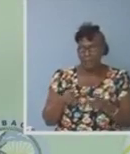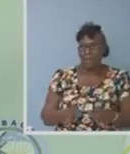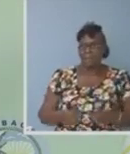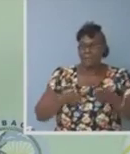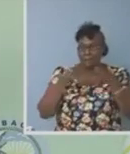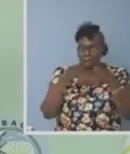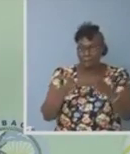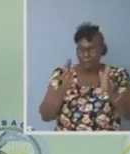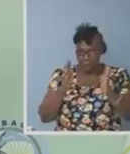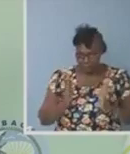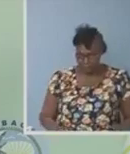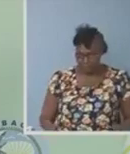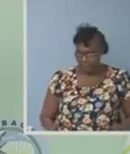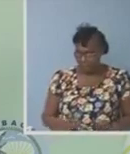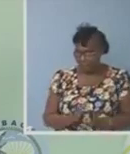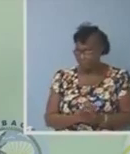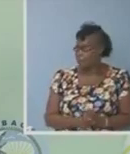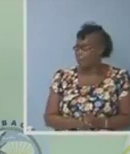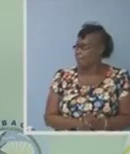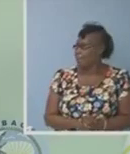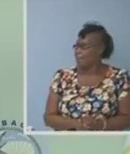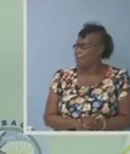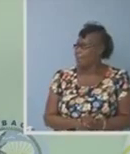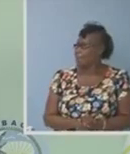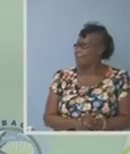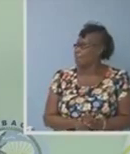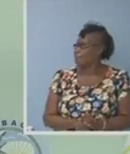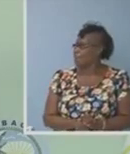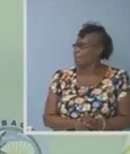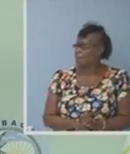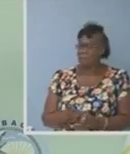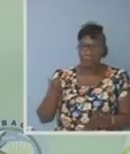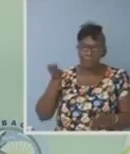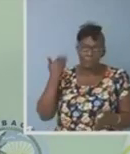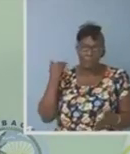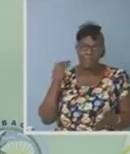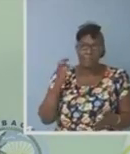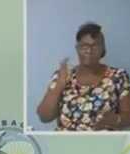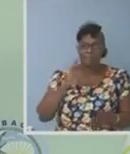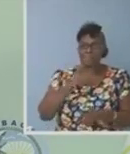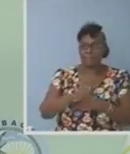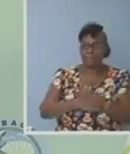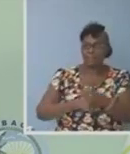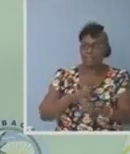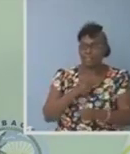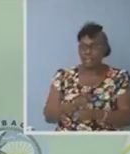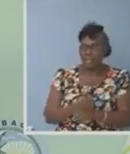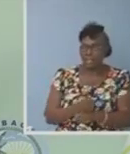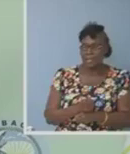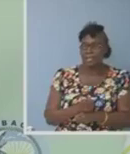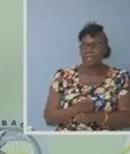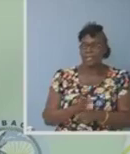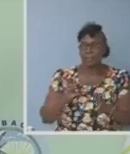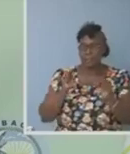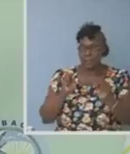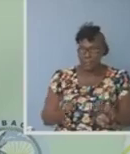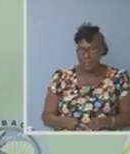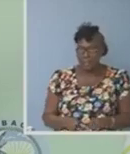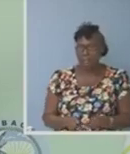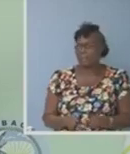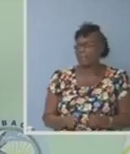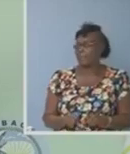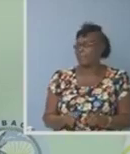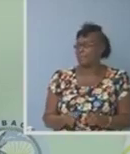Our initiatives over the last financial year, they were successful in minimizing the rollover